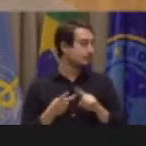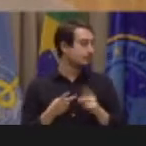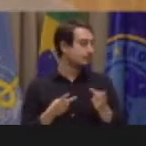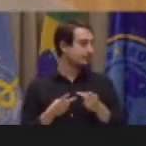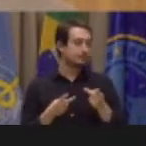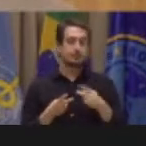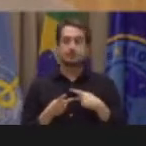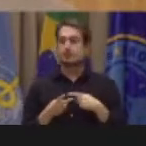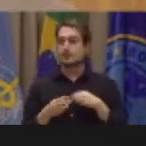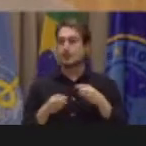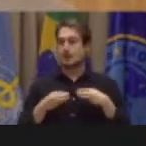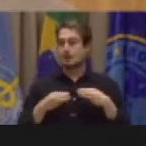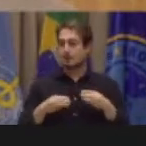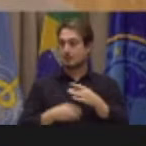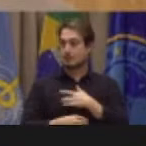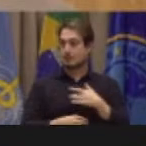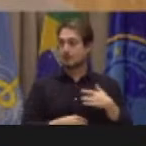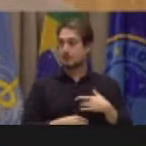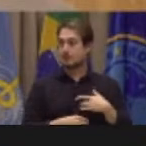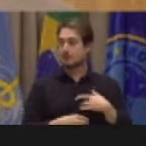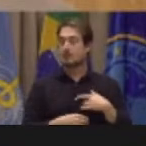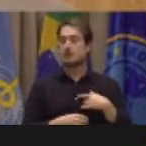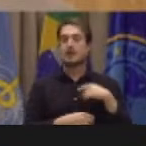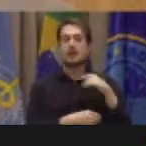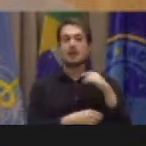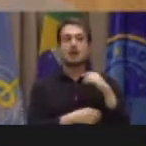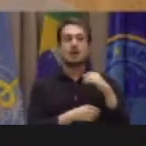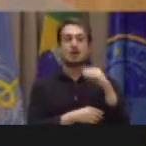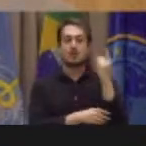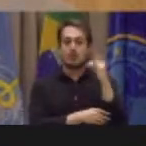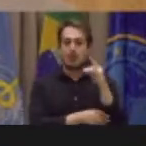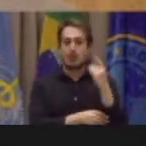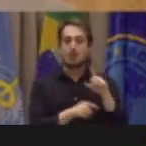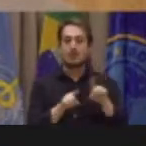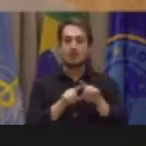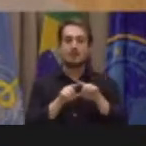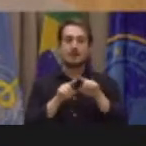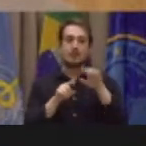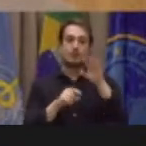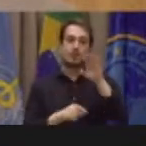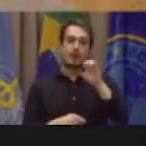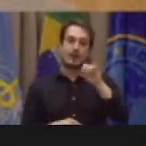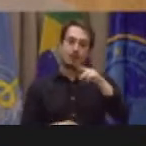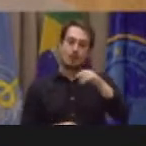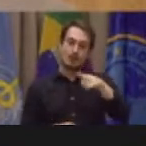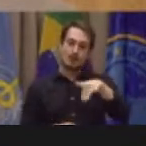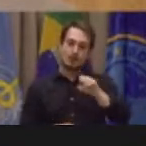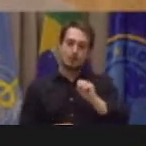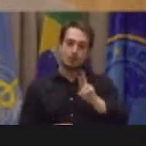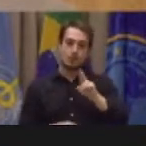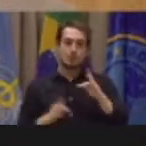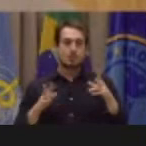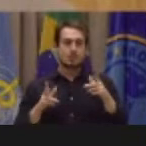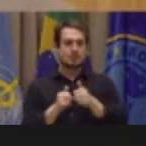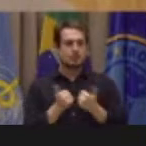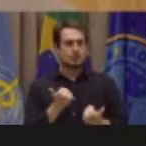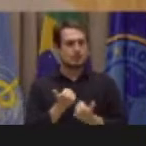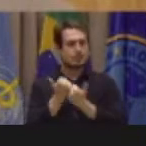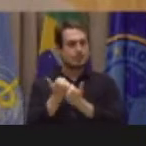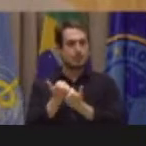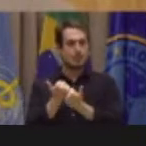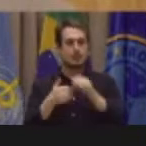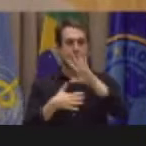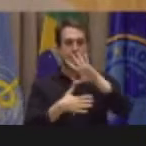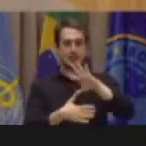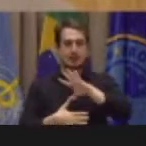I would like to add Dr. Cassian and Dr. Karina from the Center of Colombia and Ecuador for